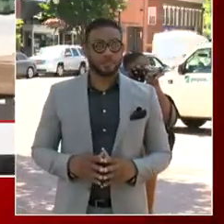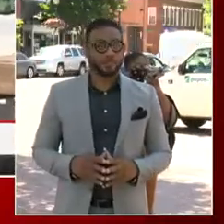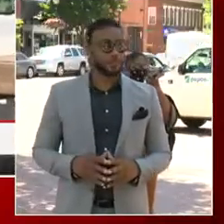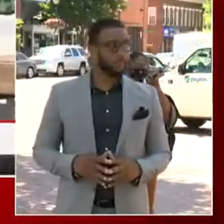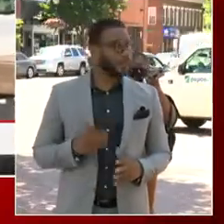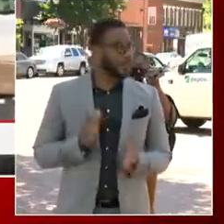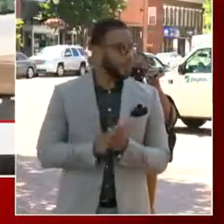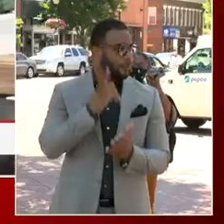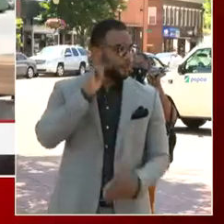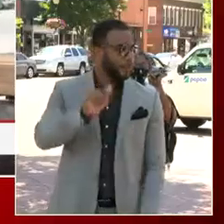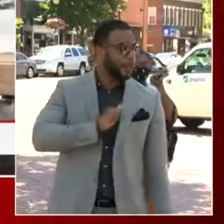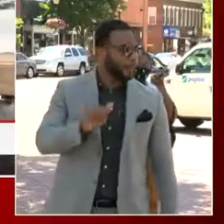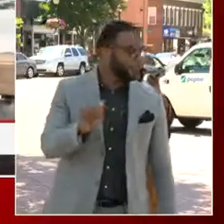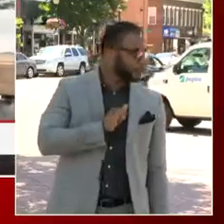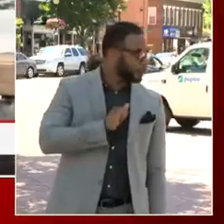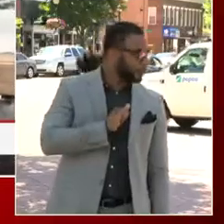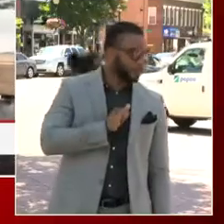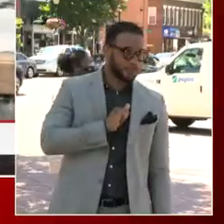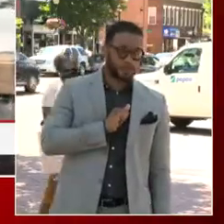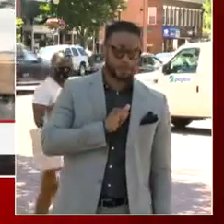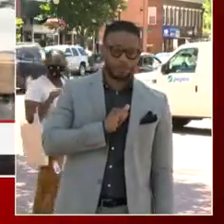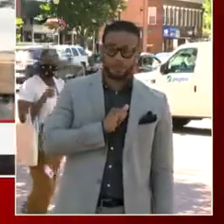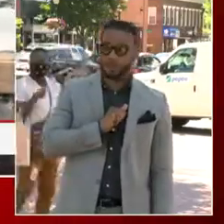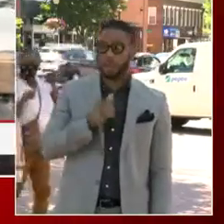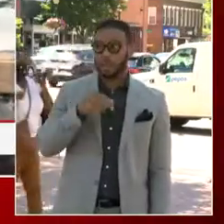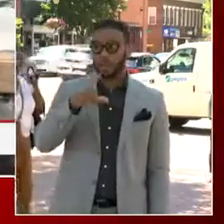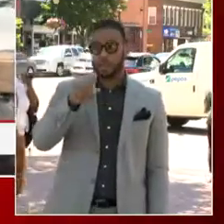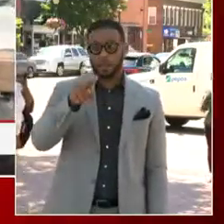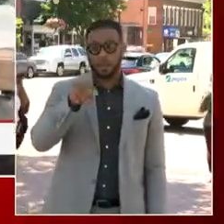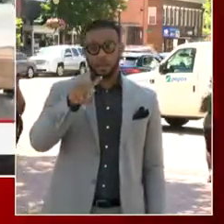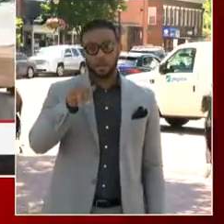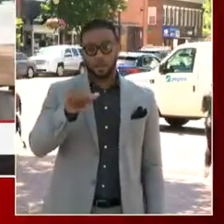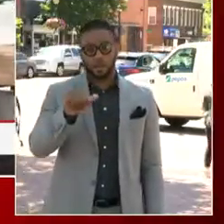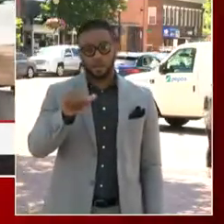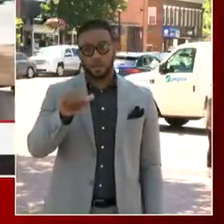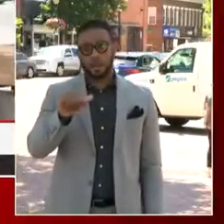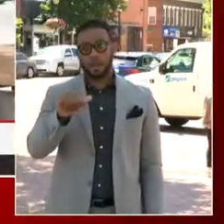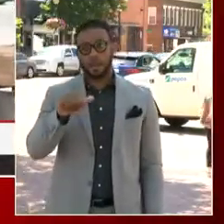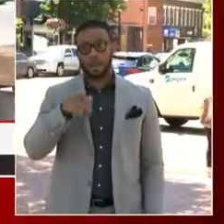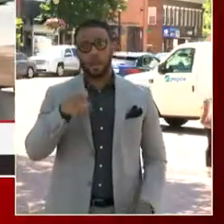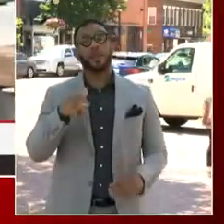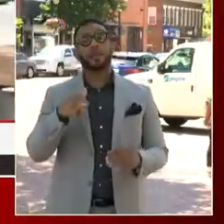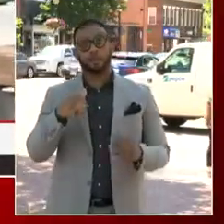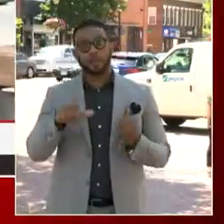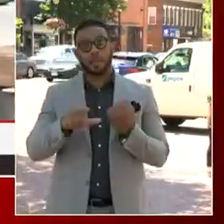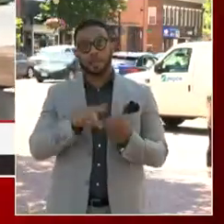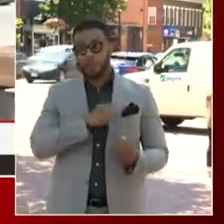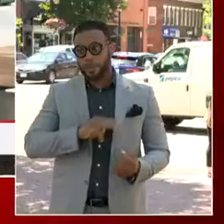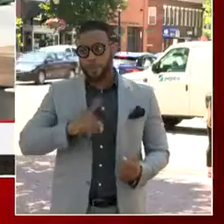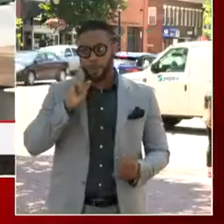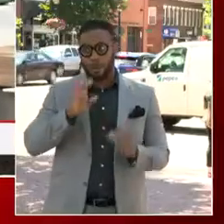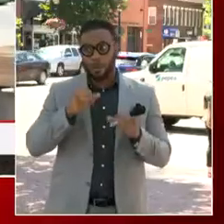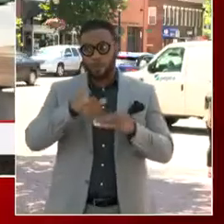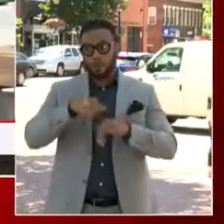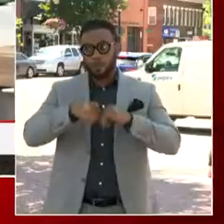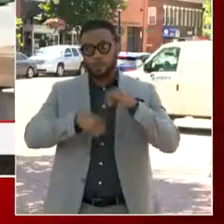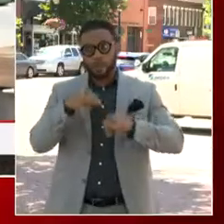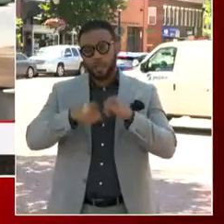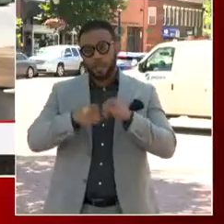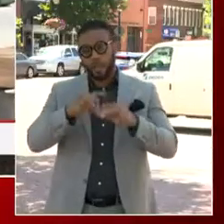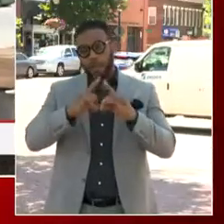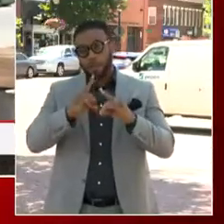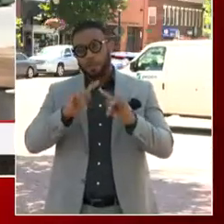I clap for myself. I am Lucinda Babers, Deputy Mayor for Operations and Infrastructure. And, of course, the Department